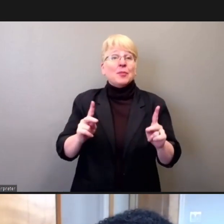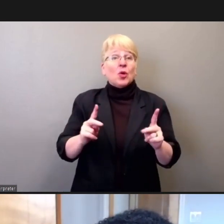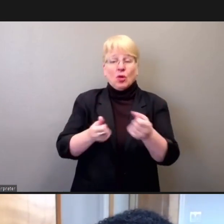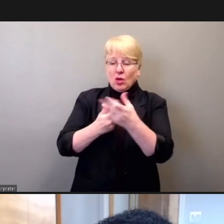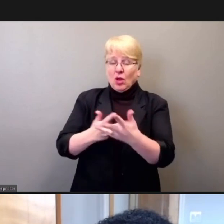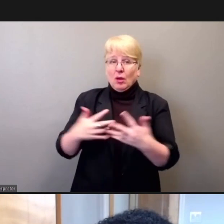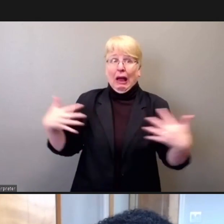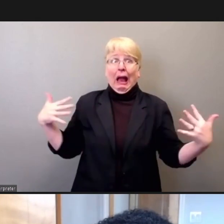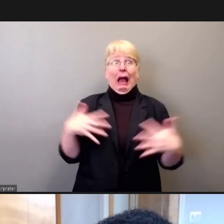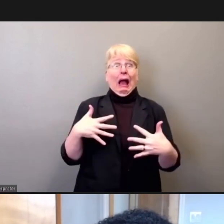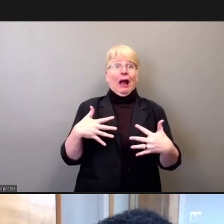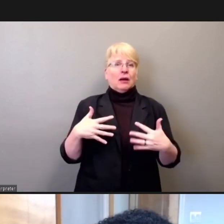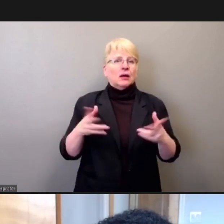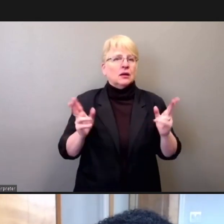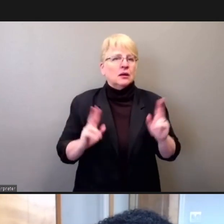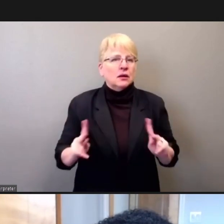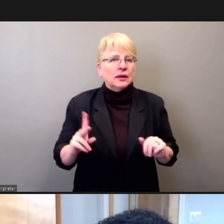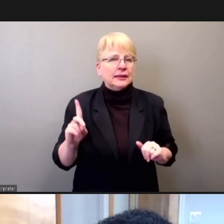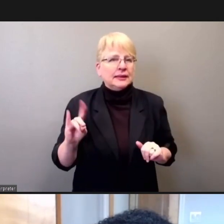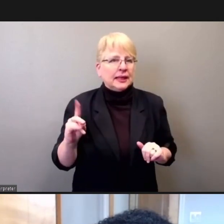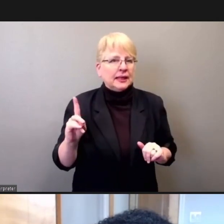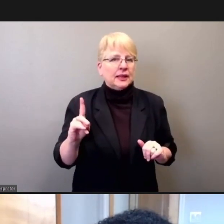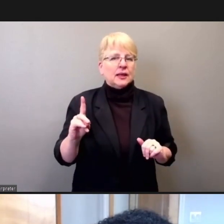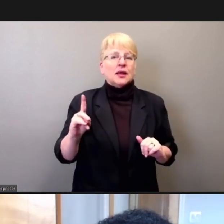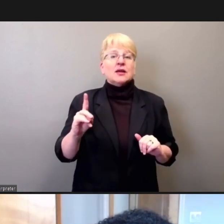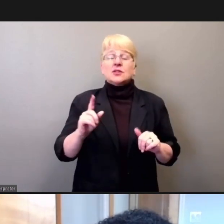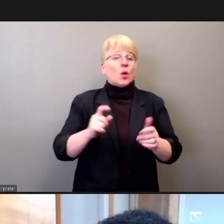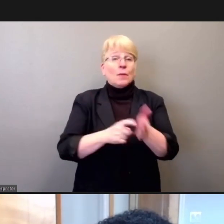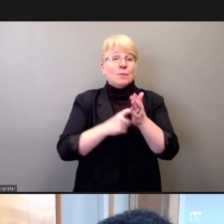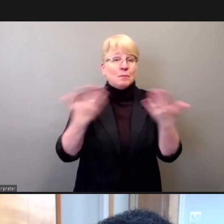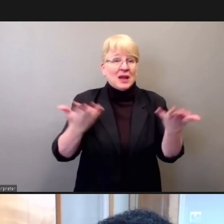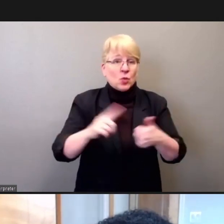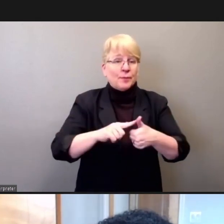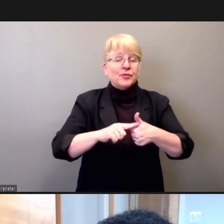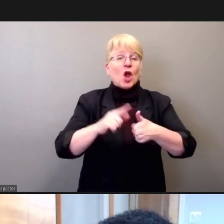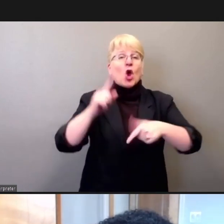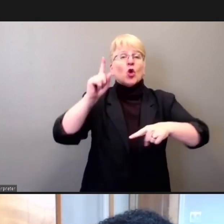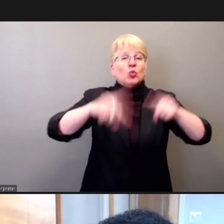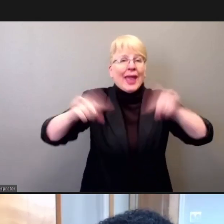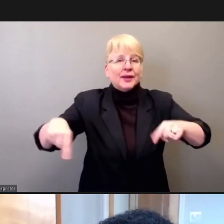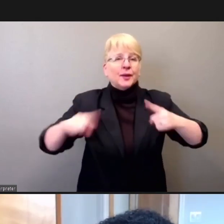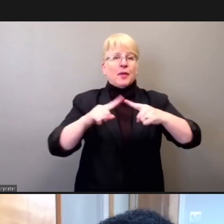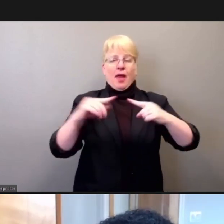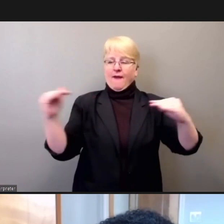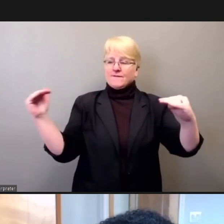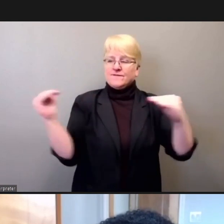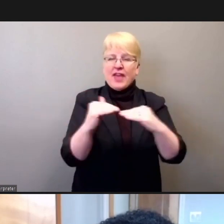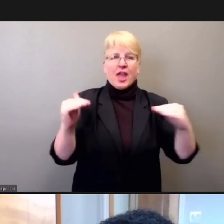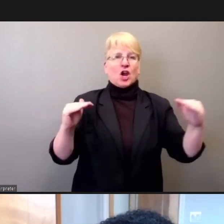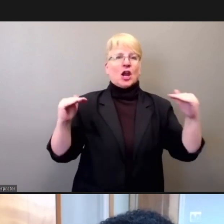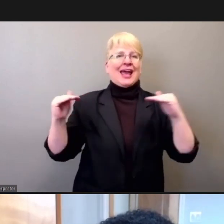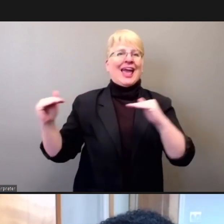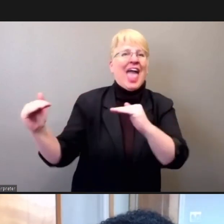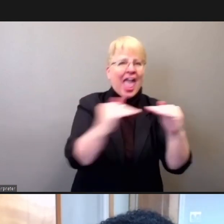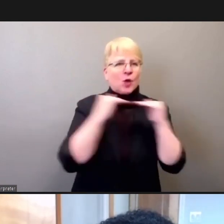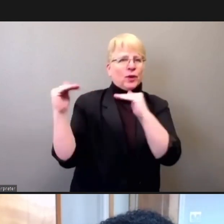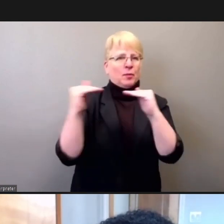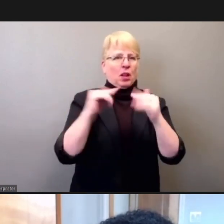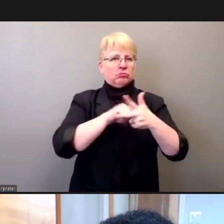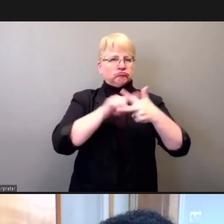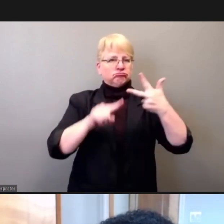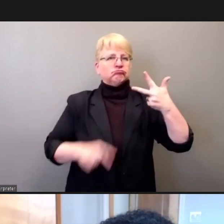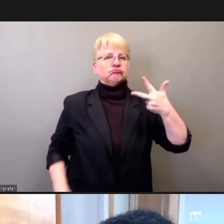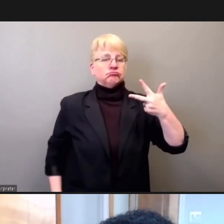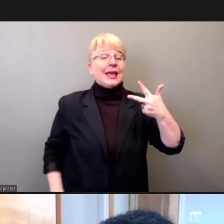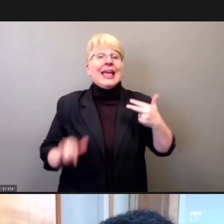actually support now, after I said random, fair, equitable distribution. If we had all the vaccine,